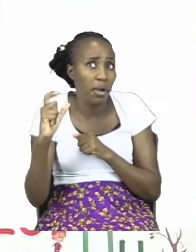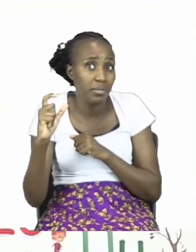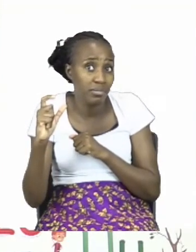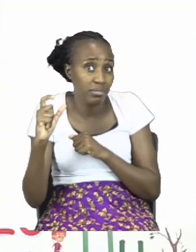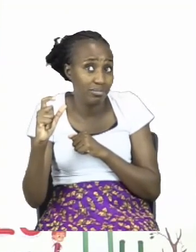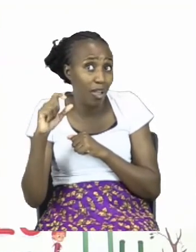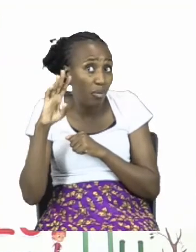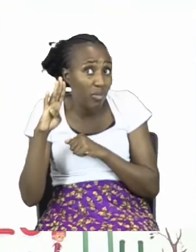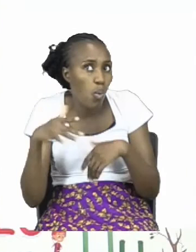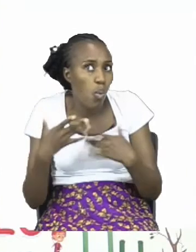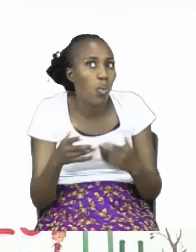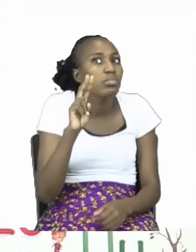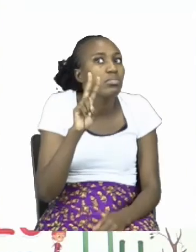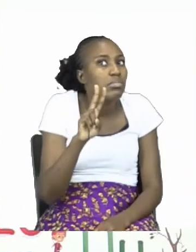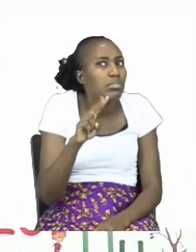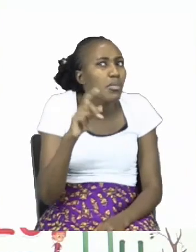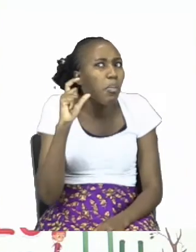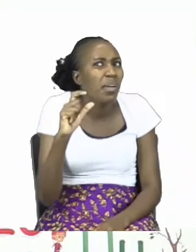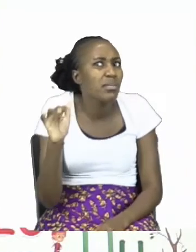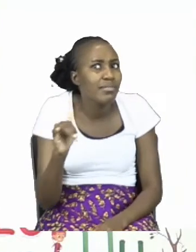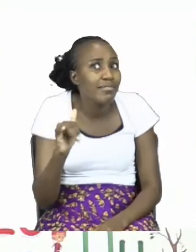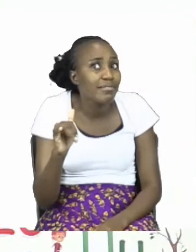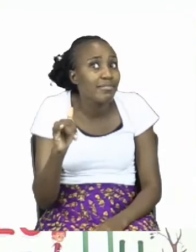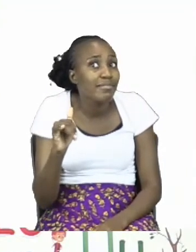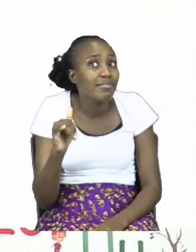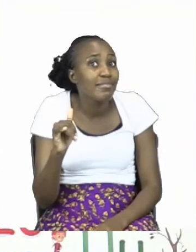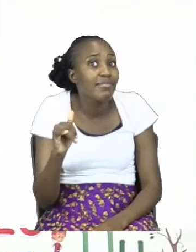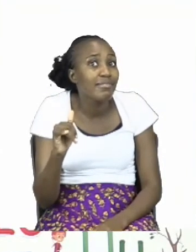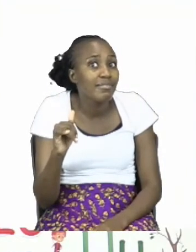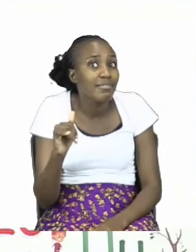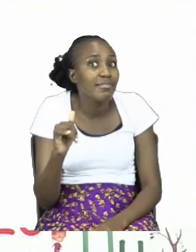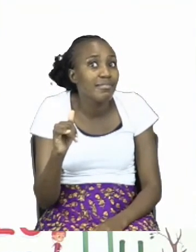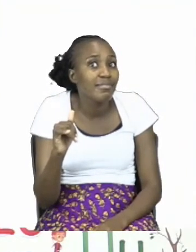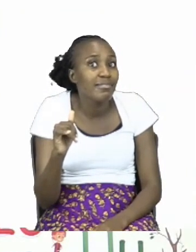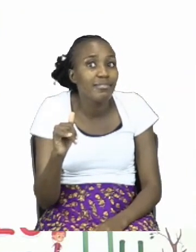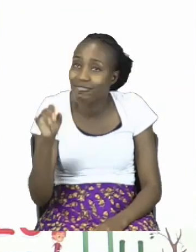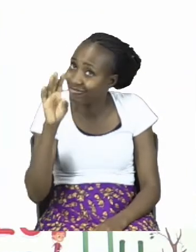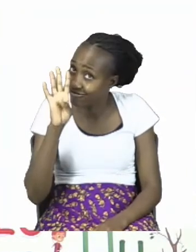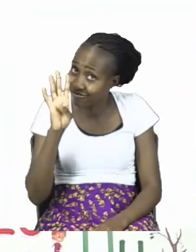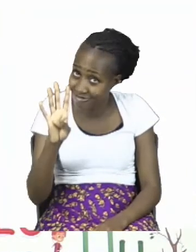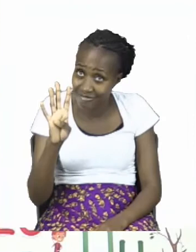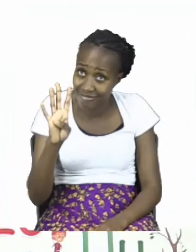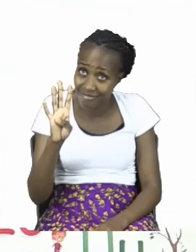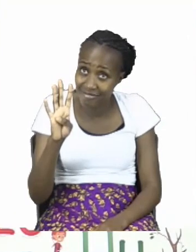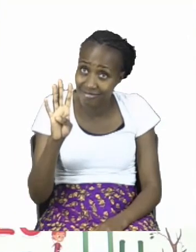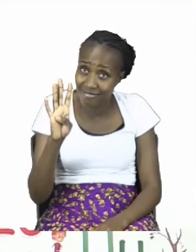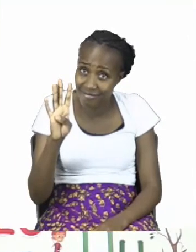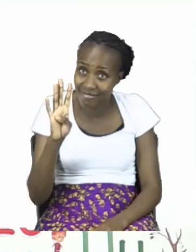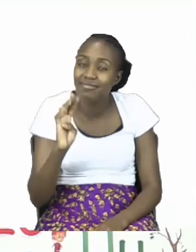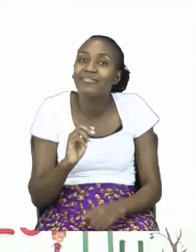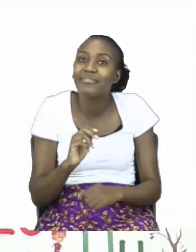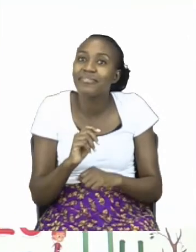it 4 or is it 2? Now a clever grade 1 knows that 4 is bigger